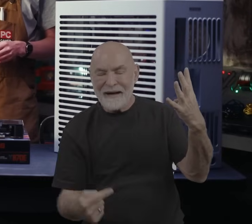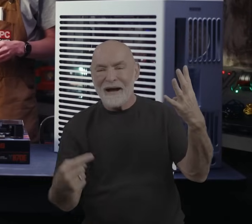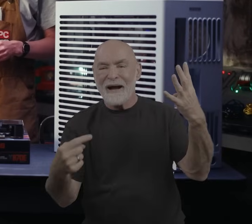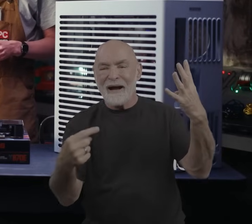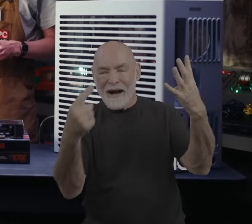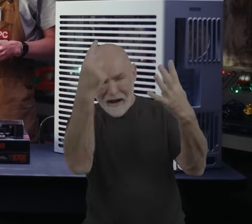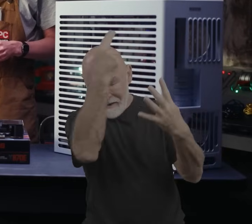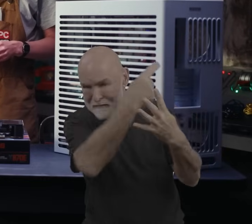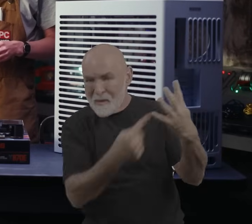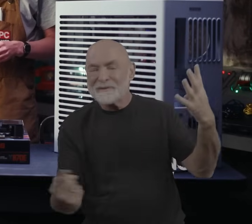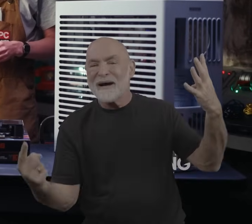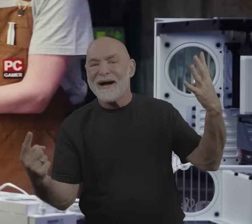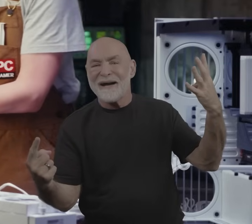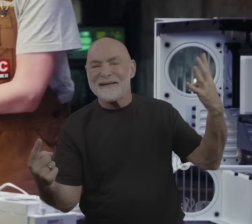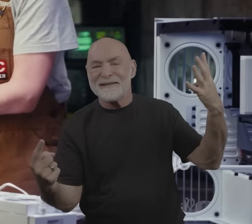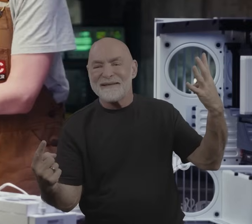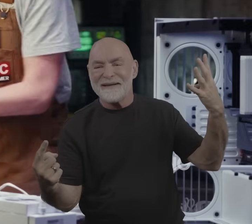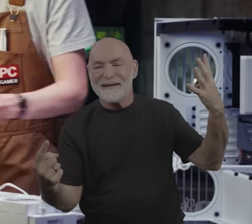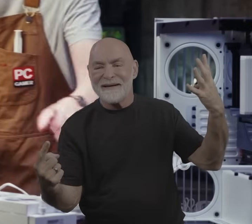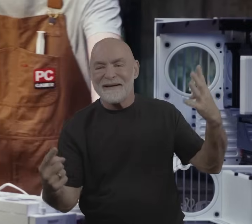A montage.